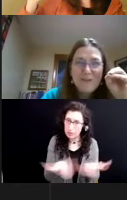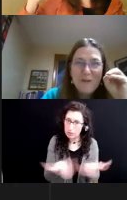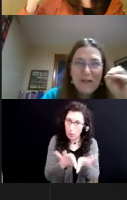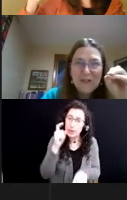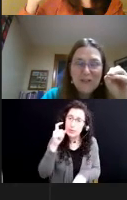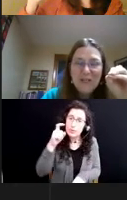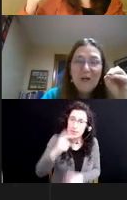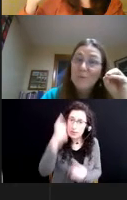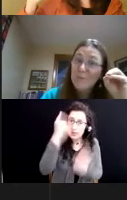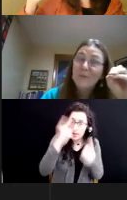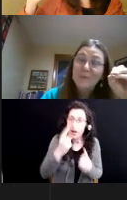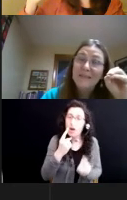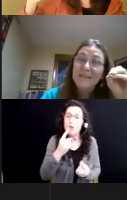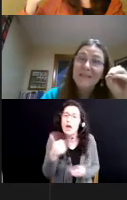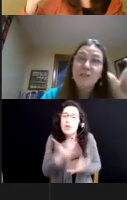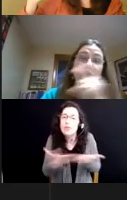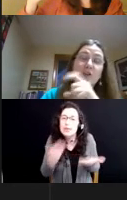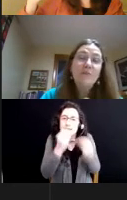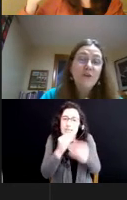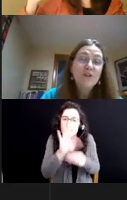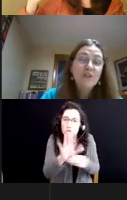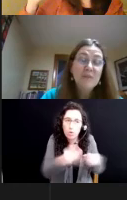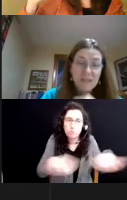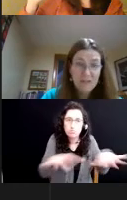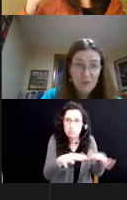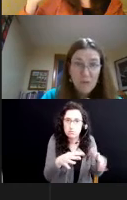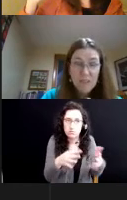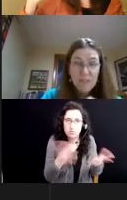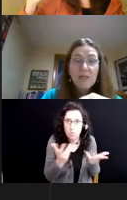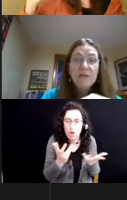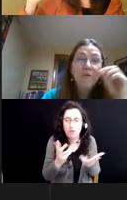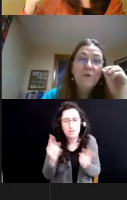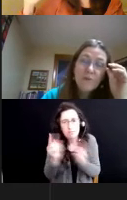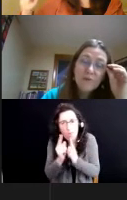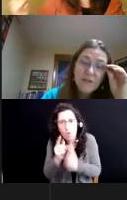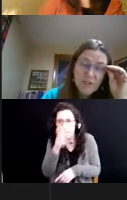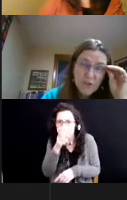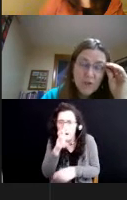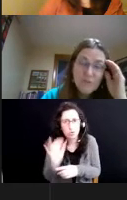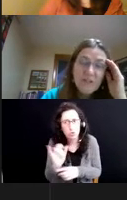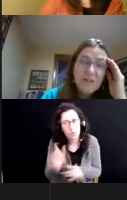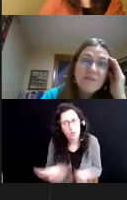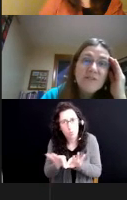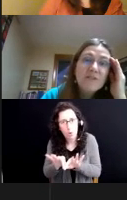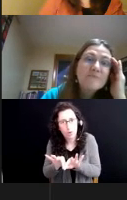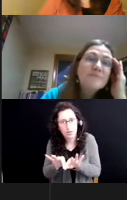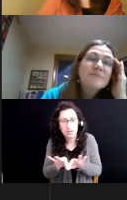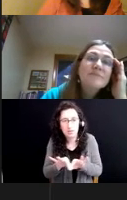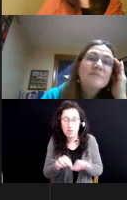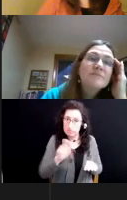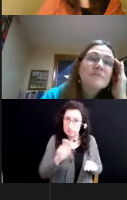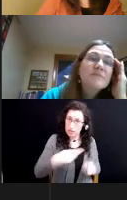are eating your pasture are probably in the long term for our species of humans, even more important than us short term feeding our livestock.